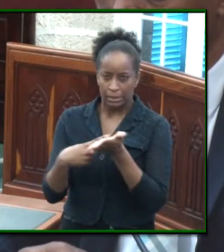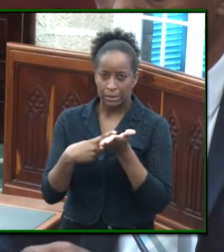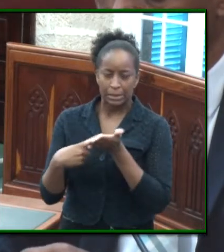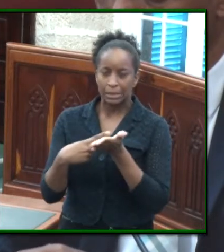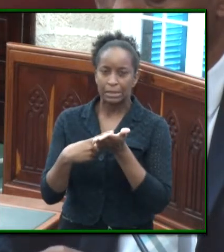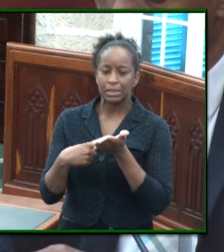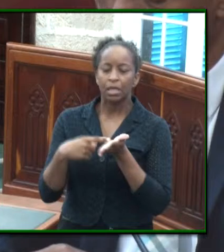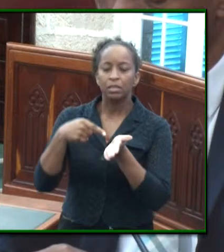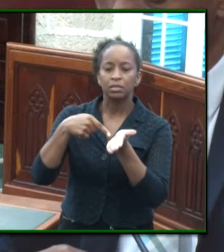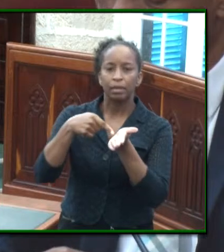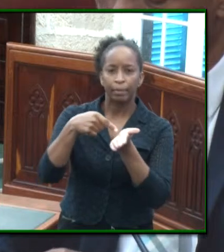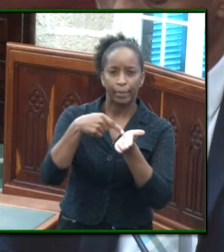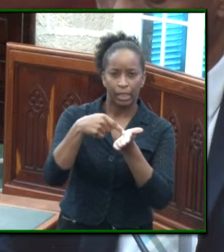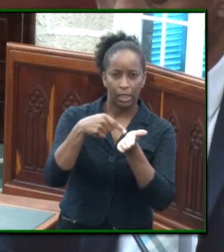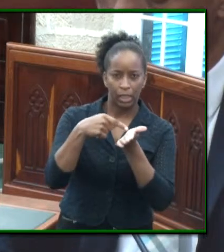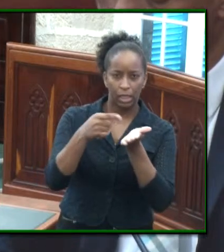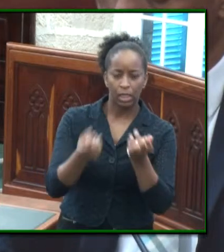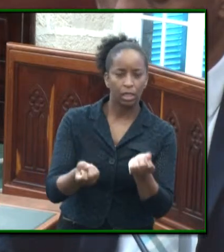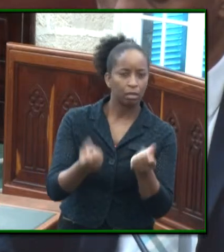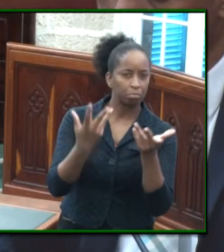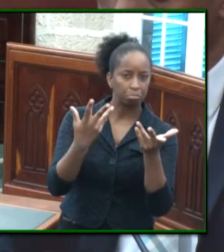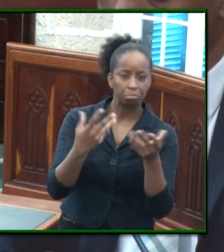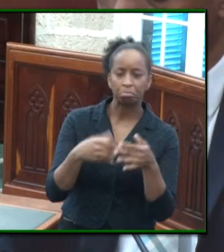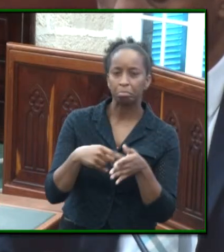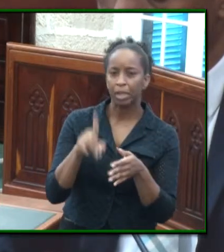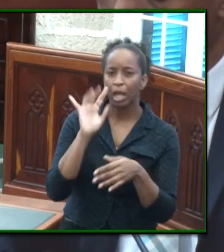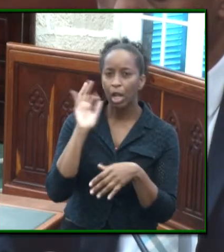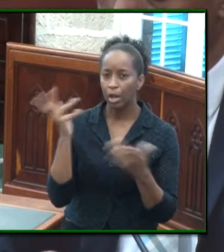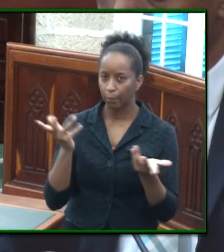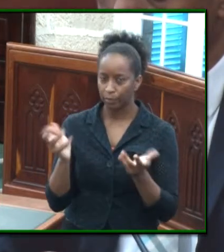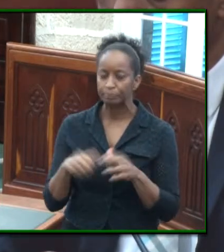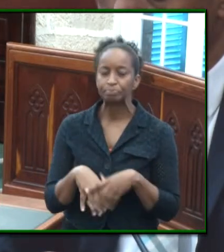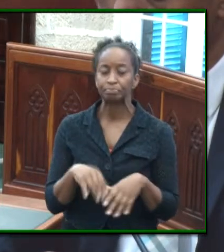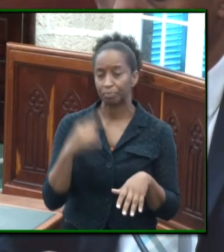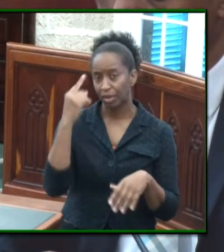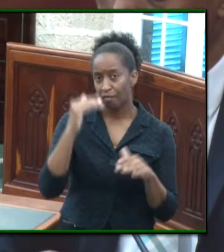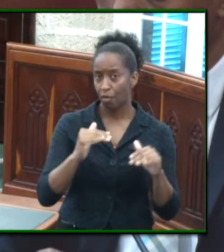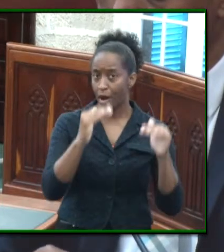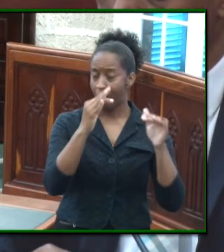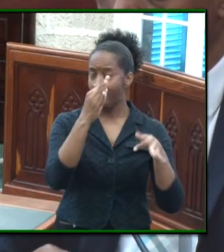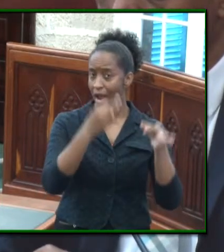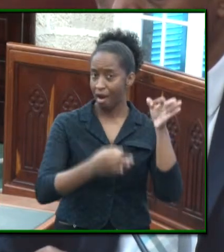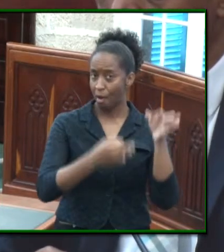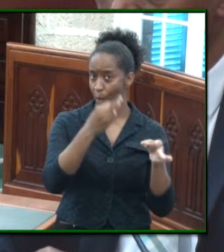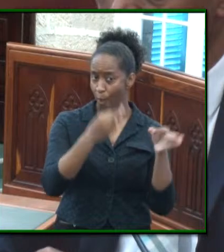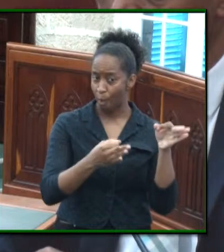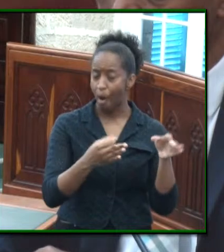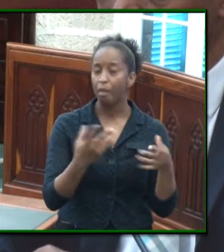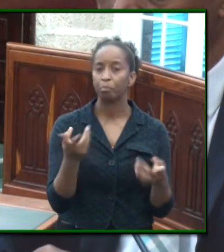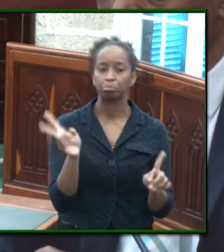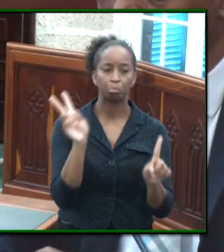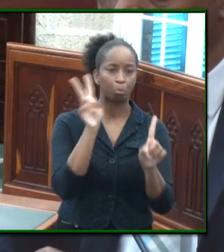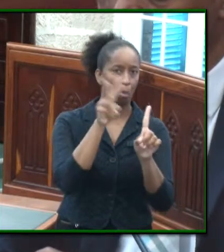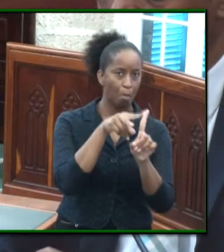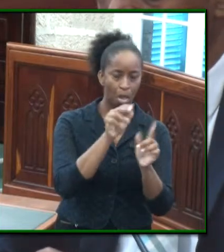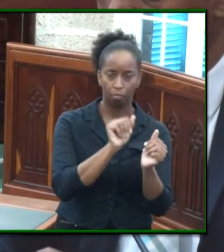the filing fee for a high court matter is $50. It has been $50 when I started practicing law